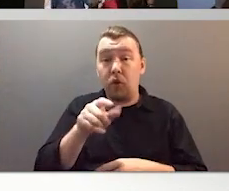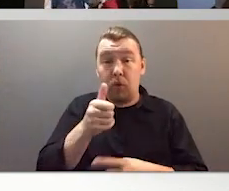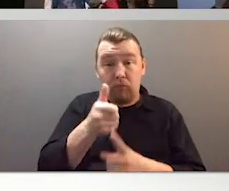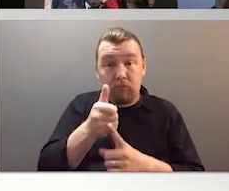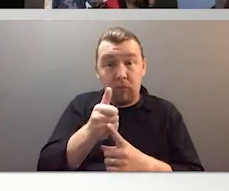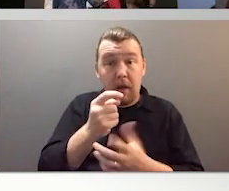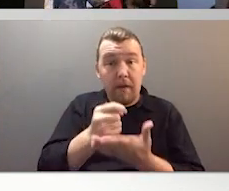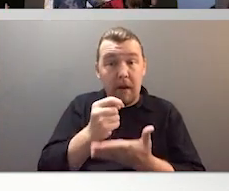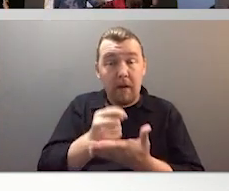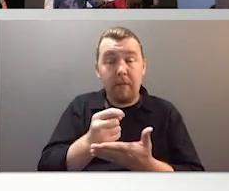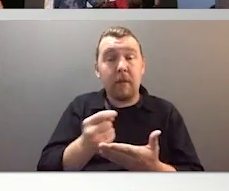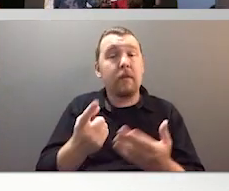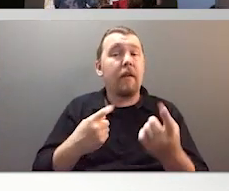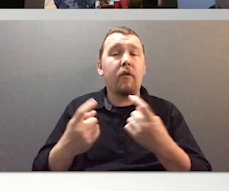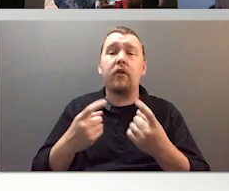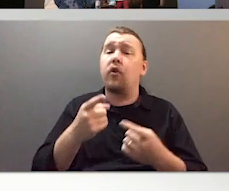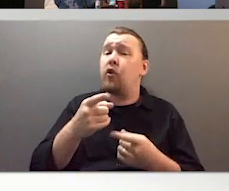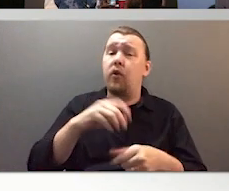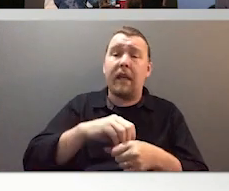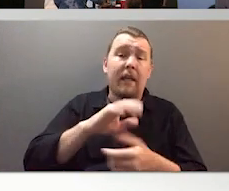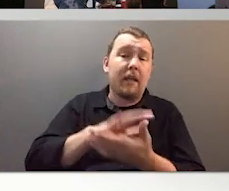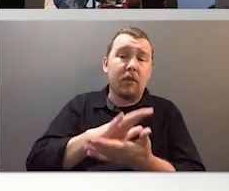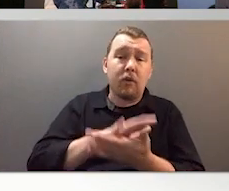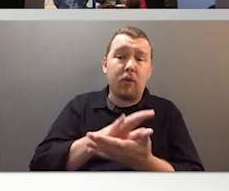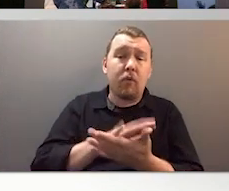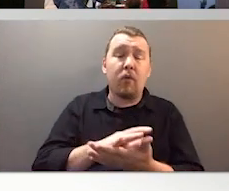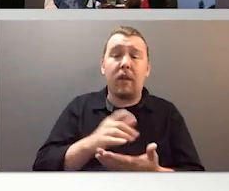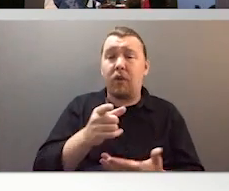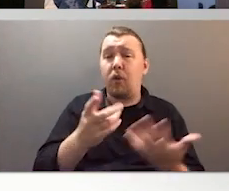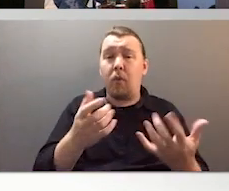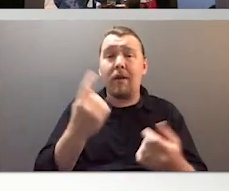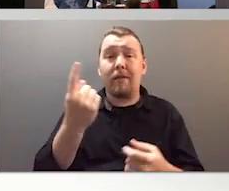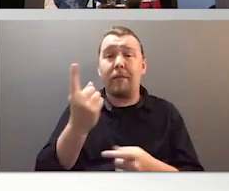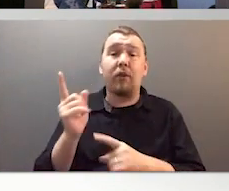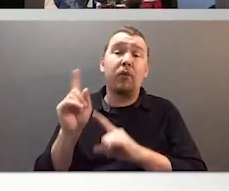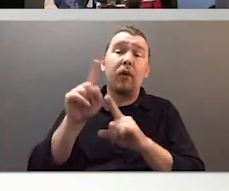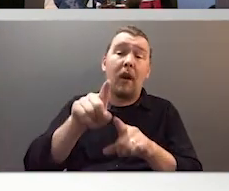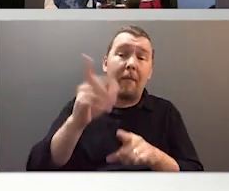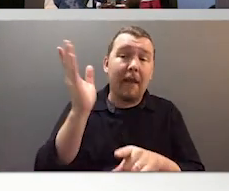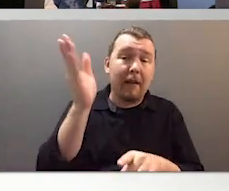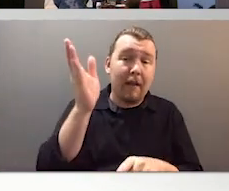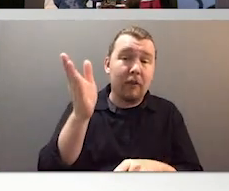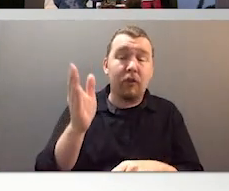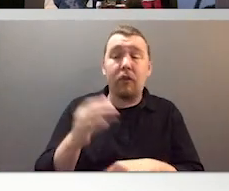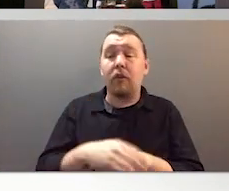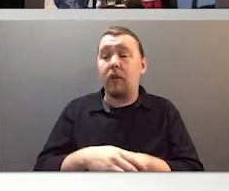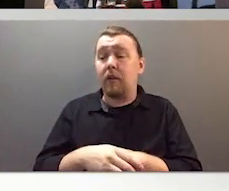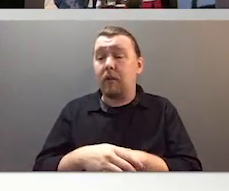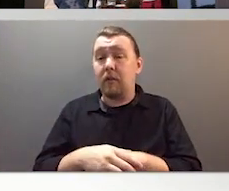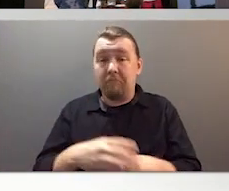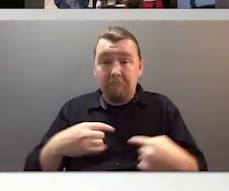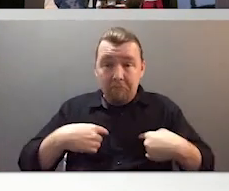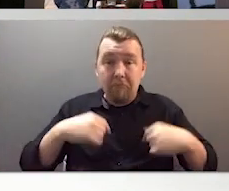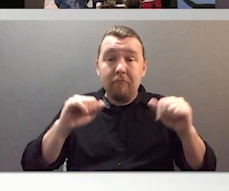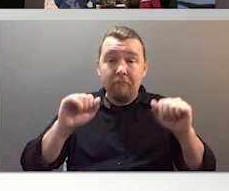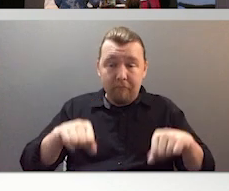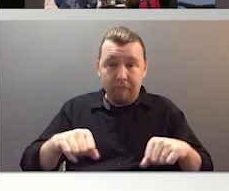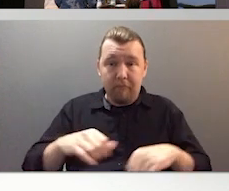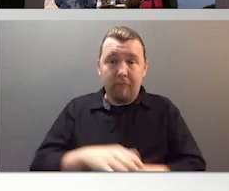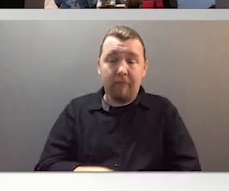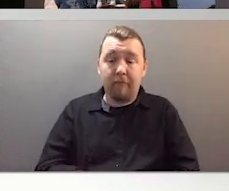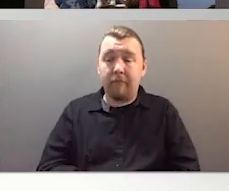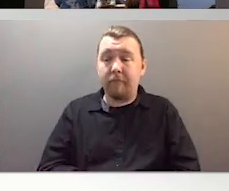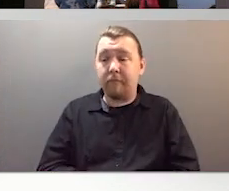I can do that as well. And then if you want a copy of these slides, go ahead and